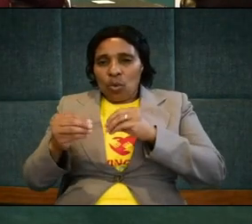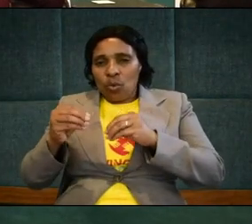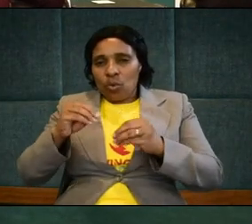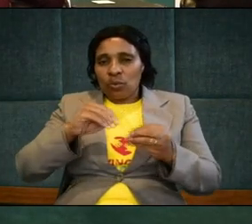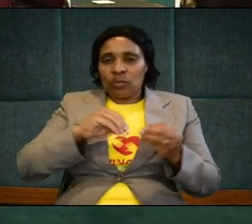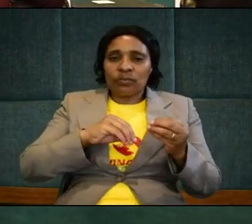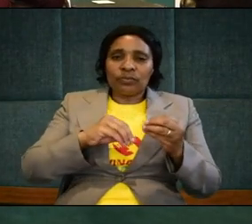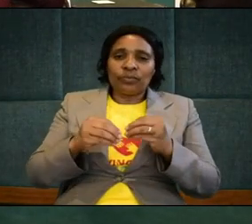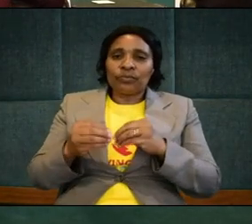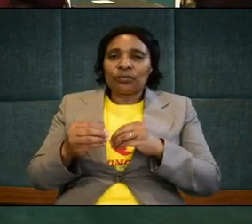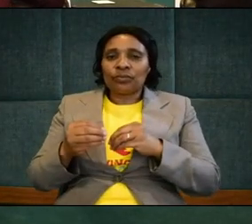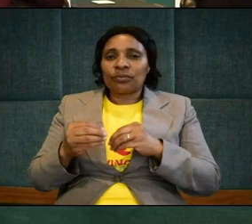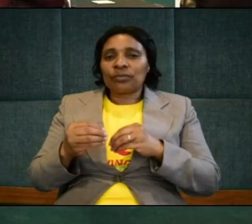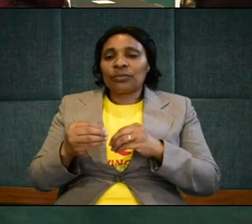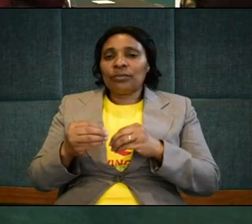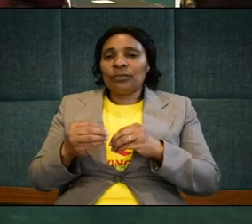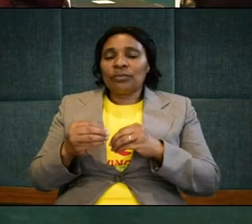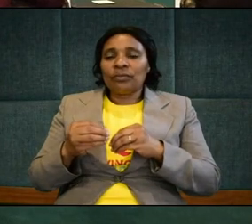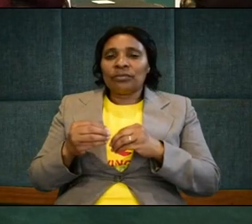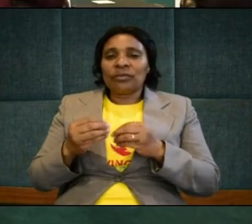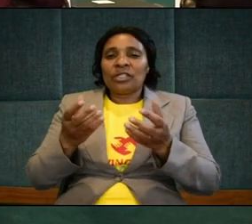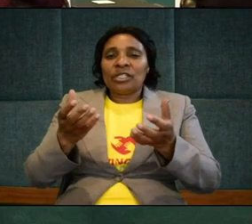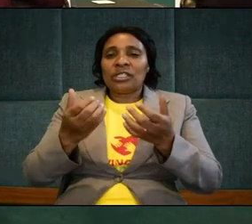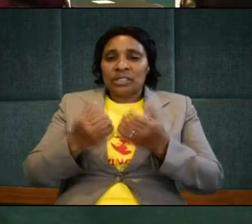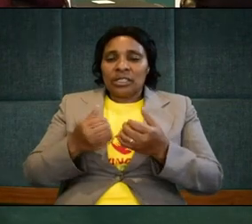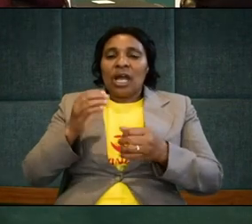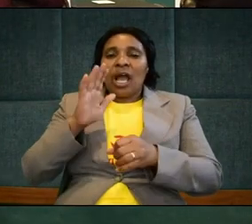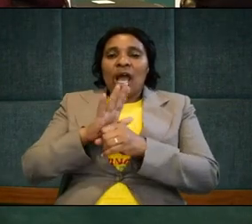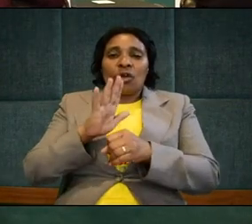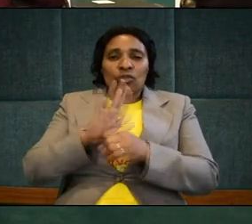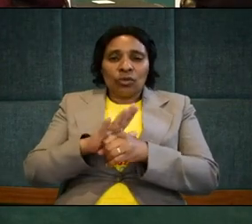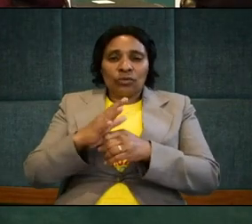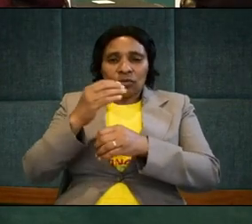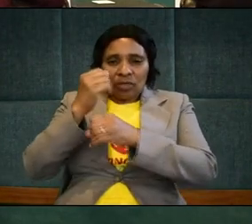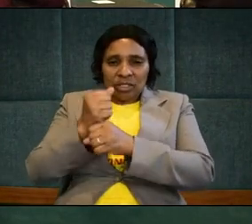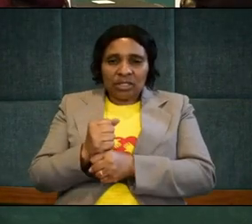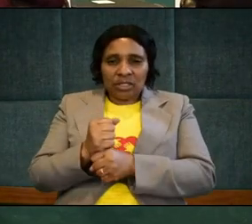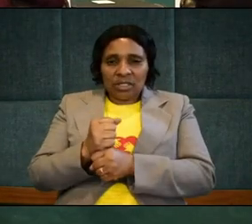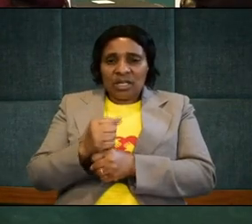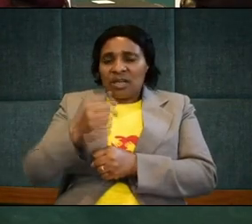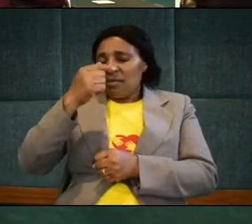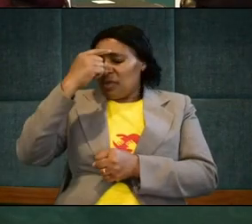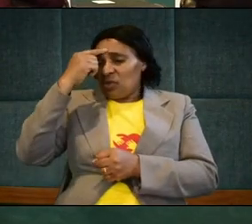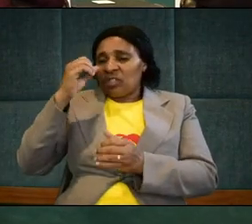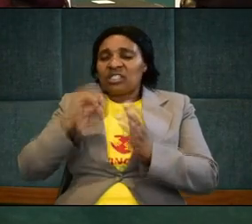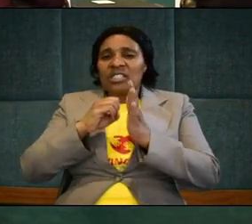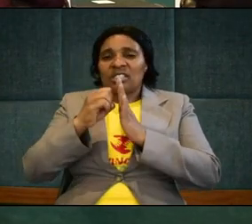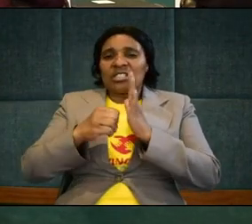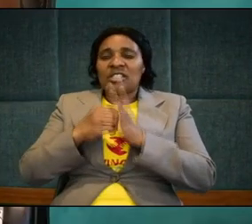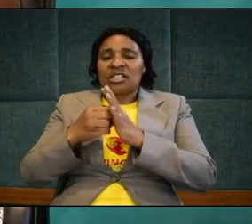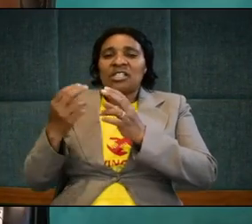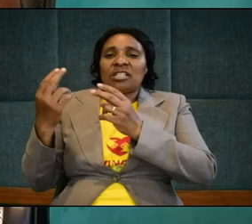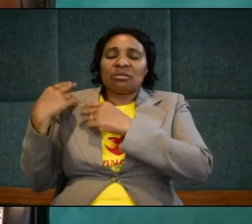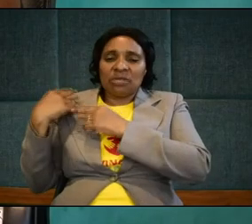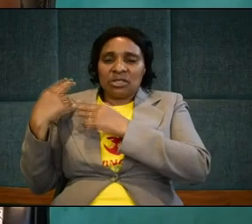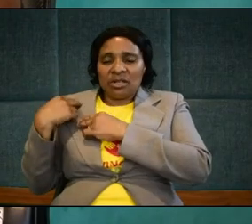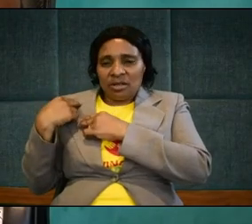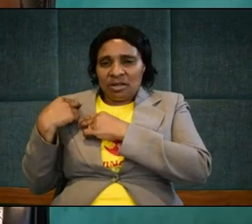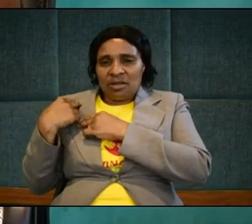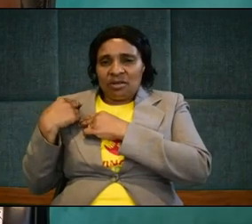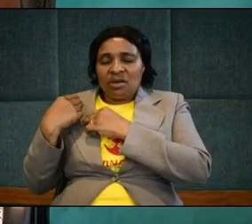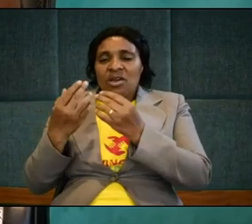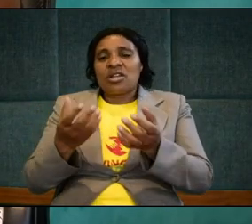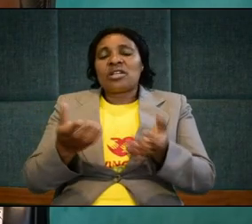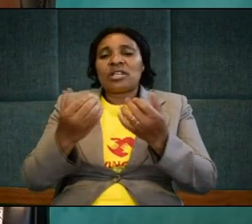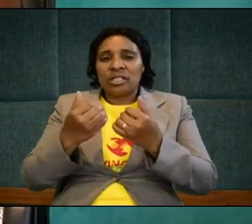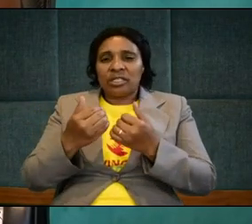engineering needs a lot of trust, because for the engineer to depend on the machine, he needs